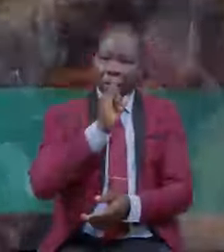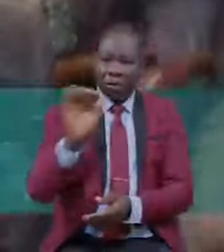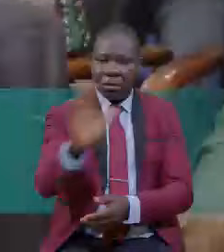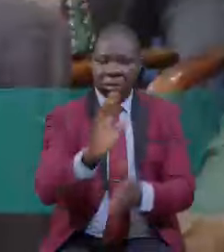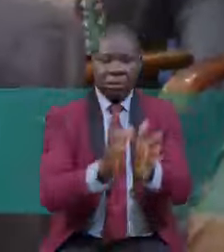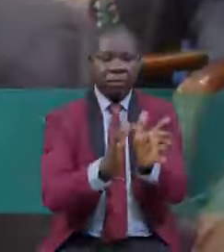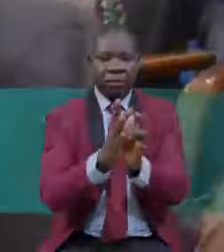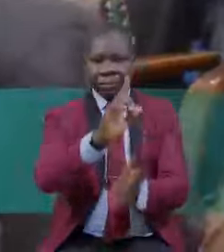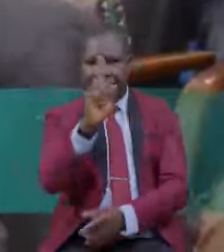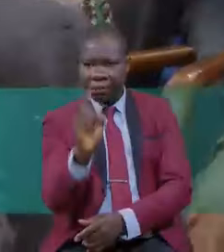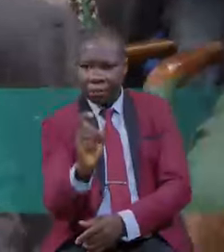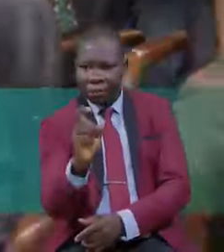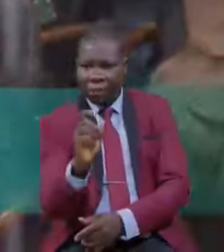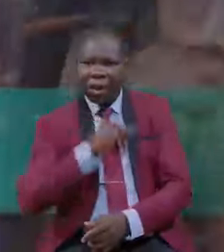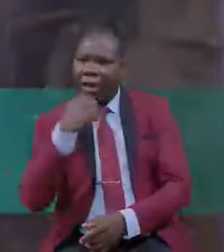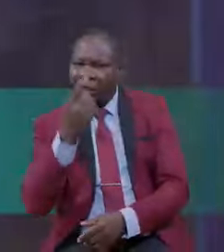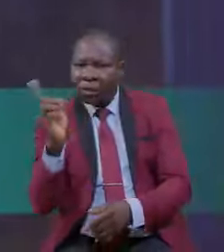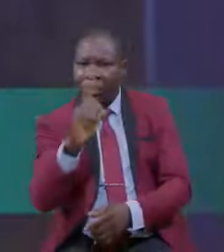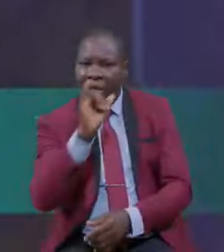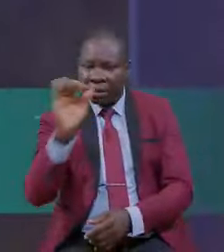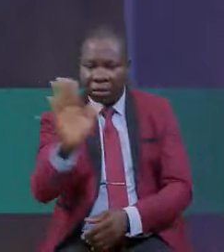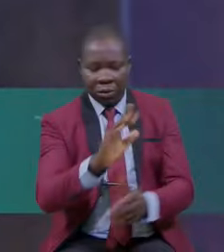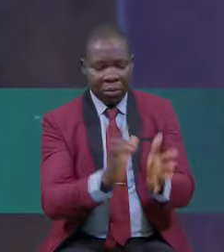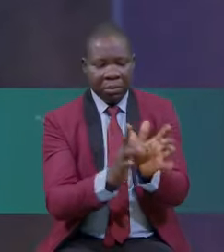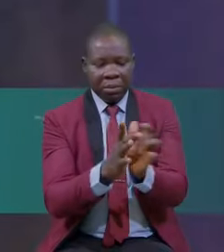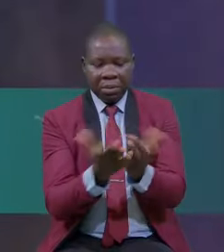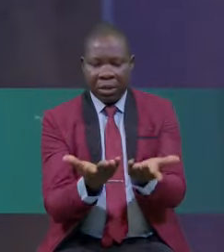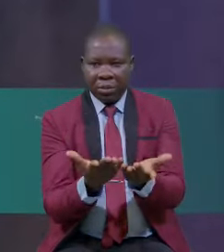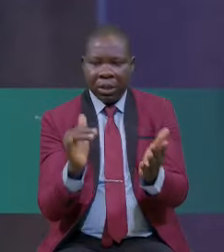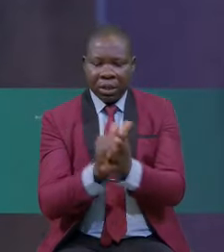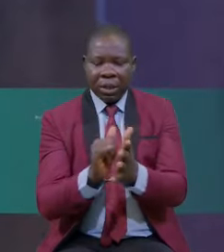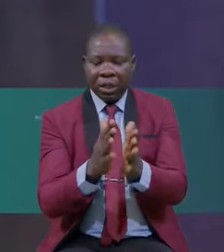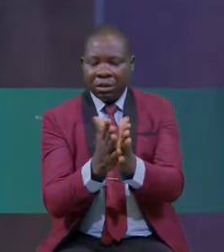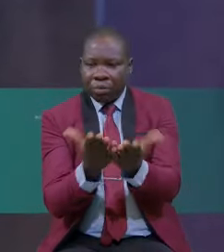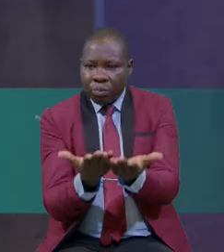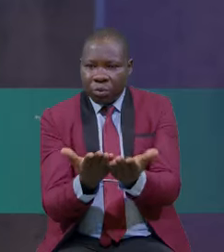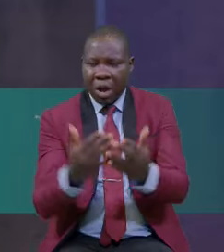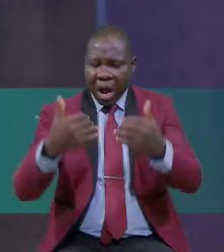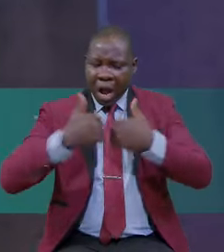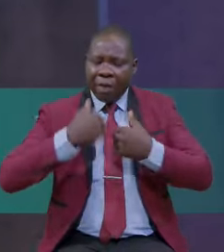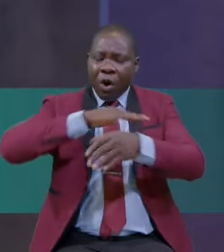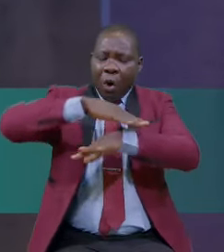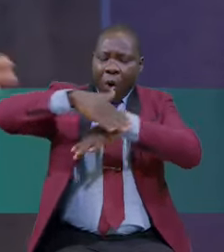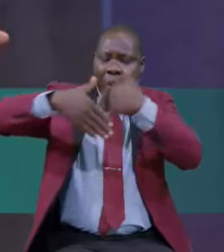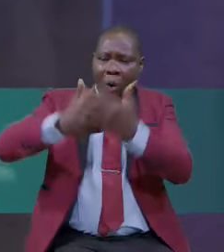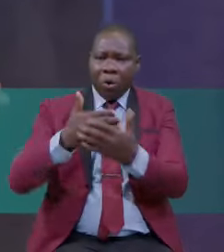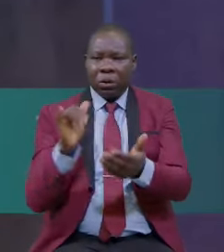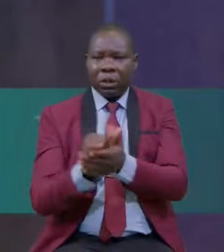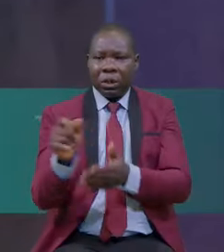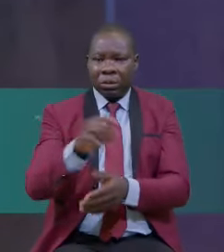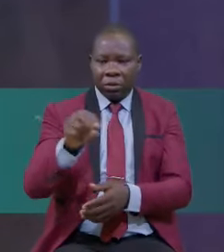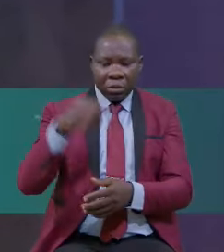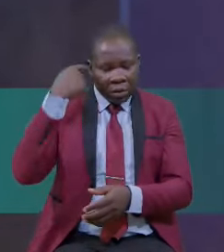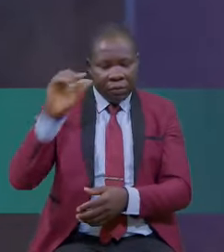contains what you need for spirit, for soul, for body, for